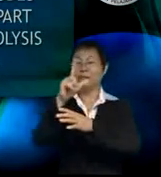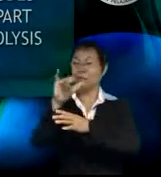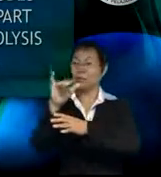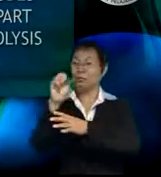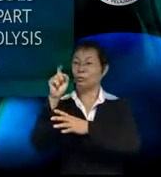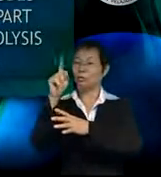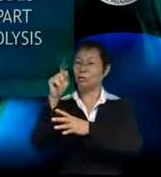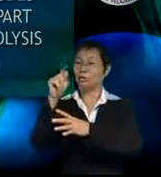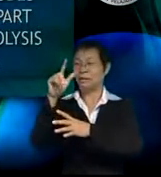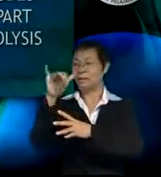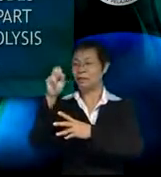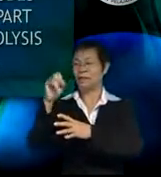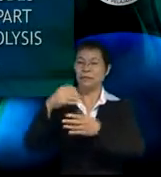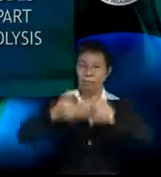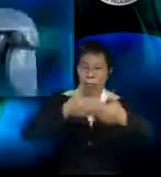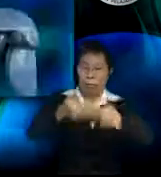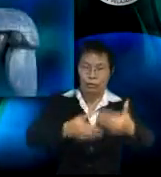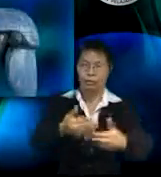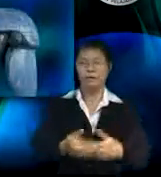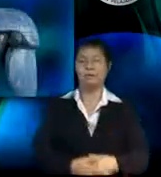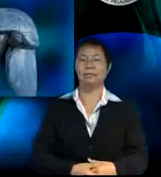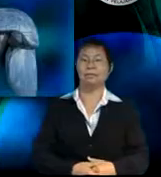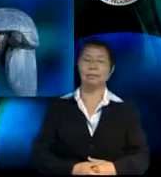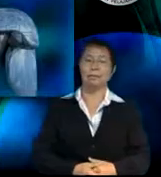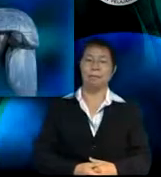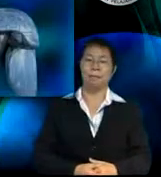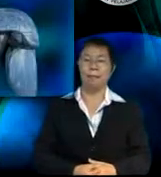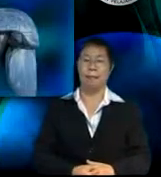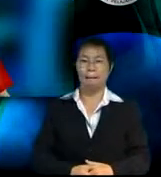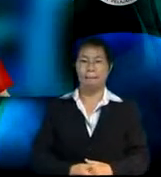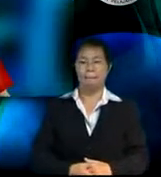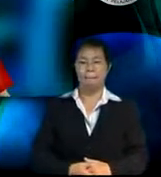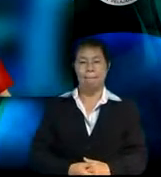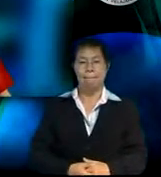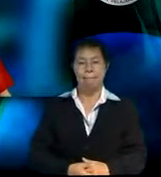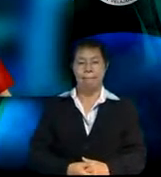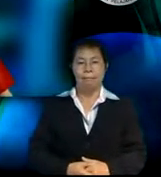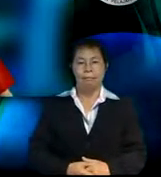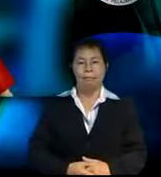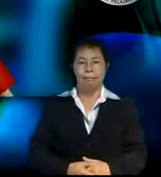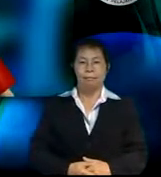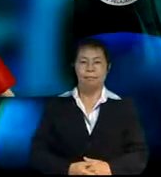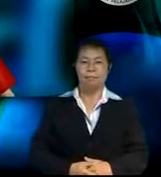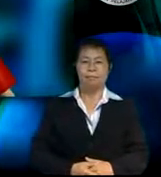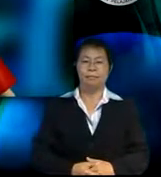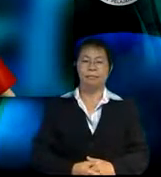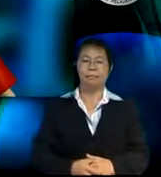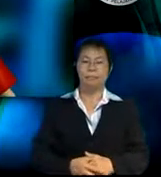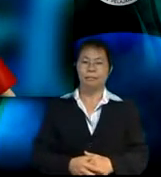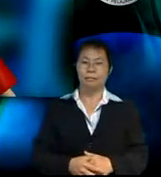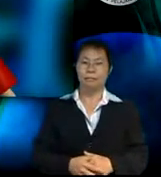carbon electrode just carry electrons and form the electrolyte. Do metal electrodes take part